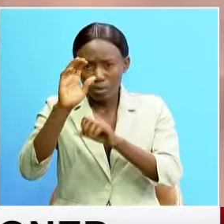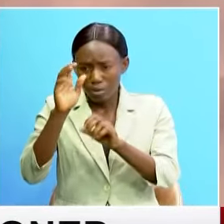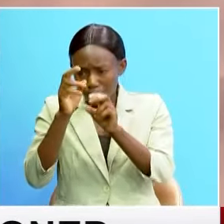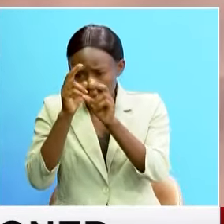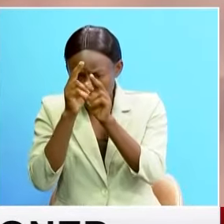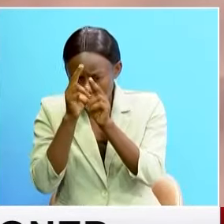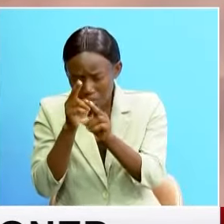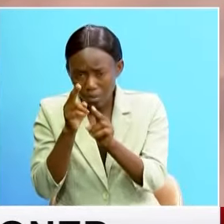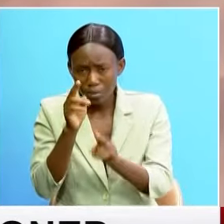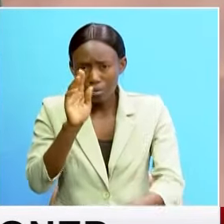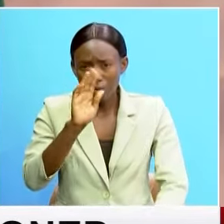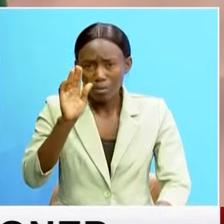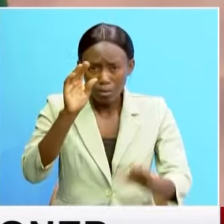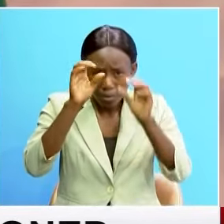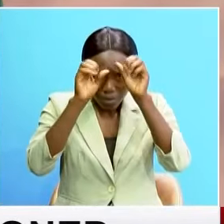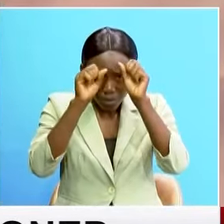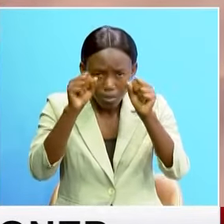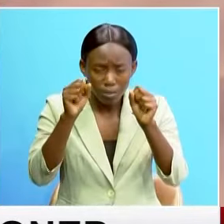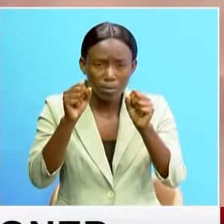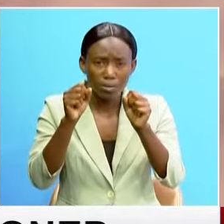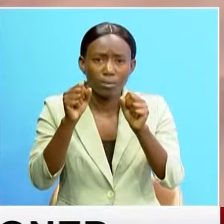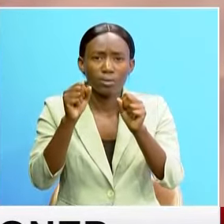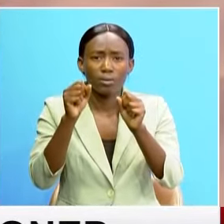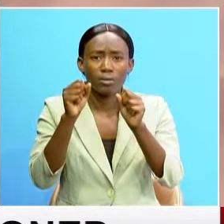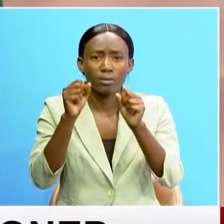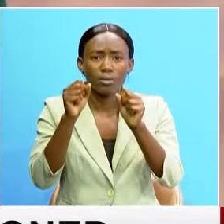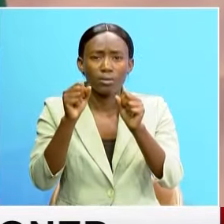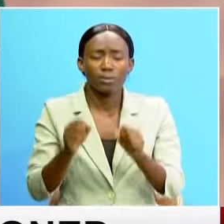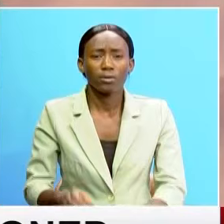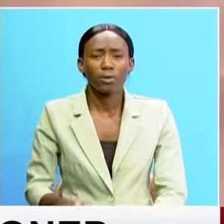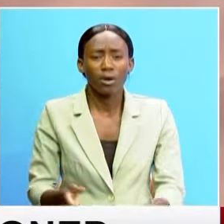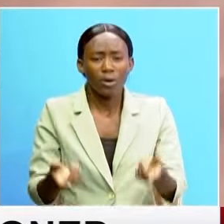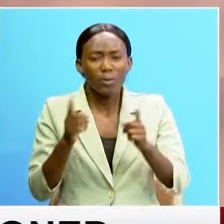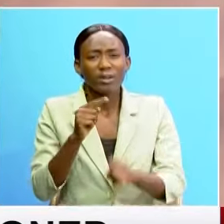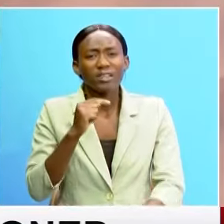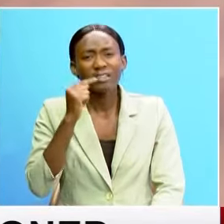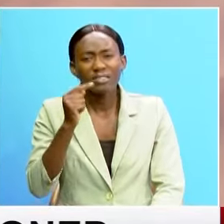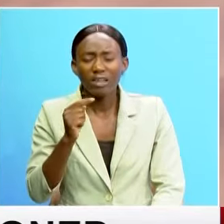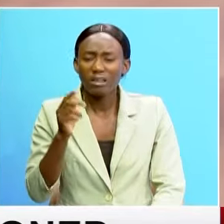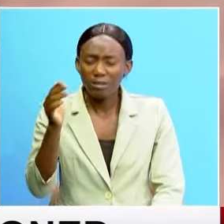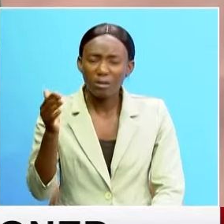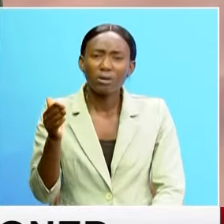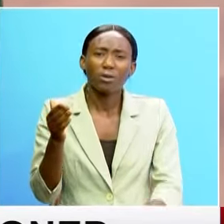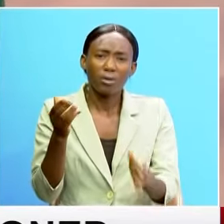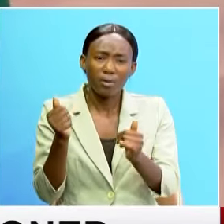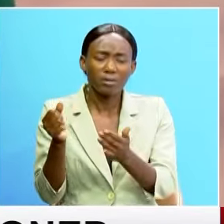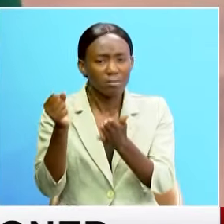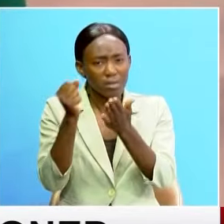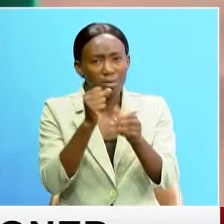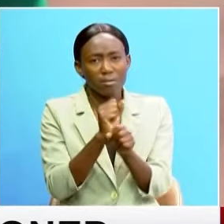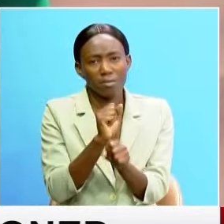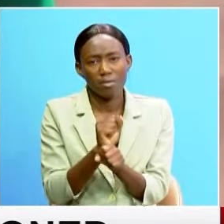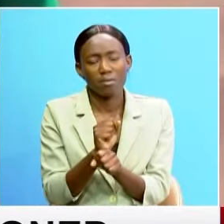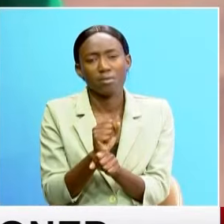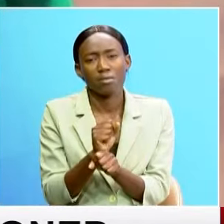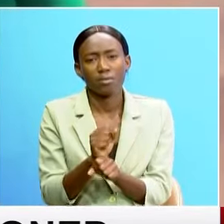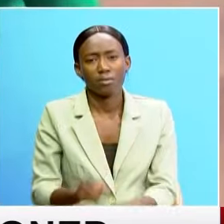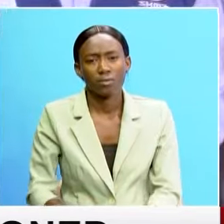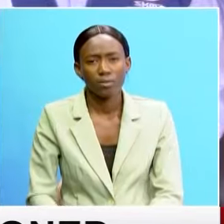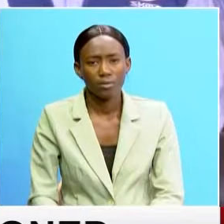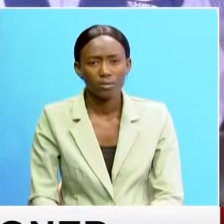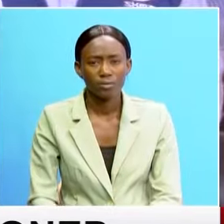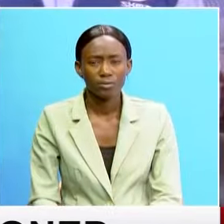when we formed government, people thought you were a joker. You didn't mean it. Today, here you are. In 3 years,